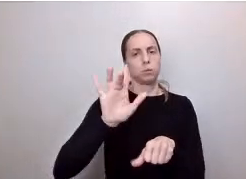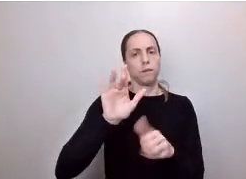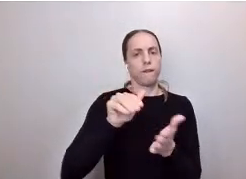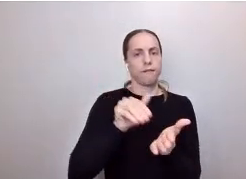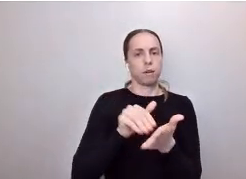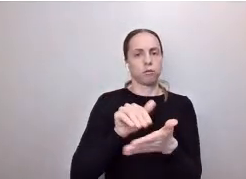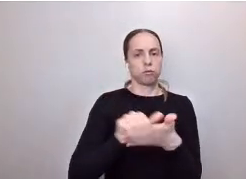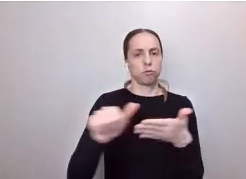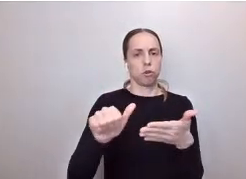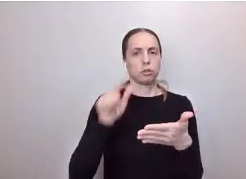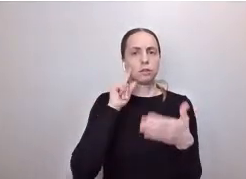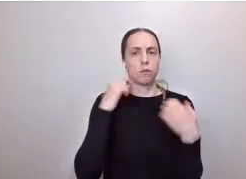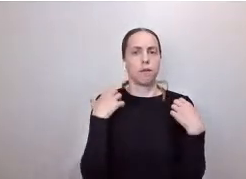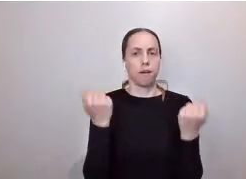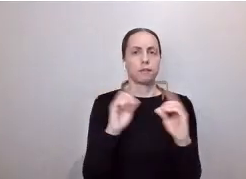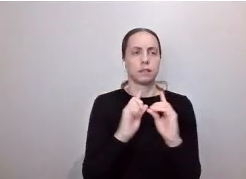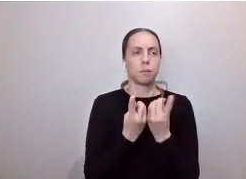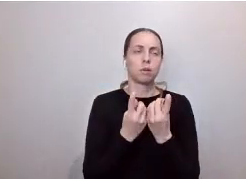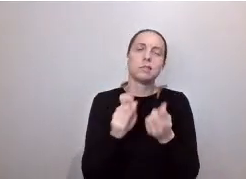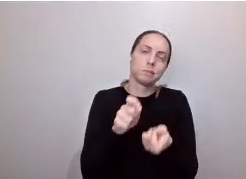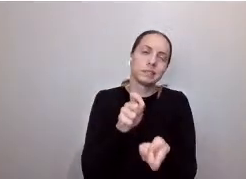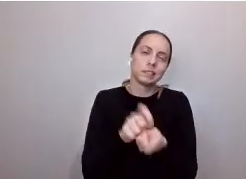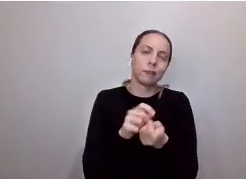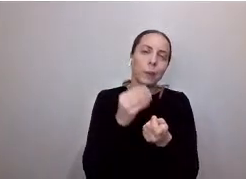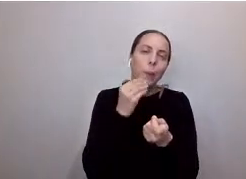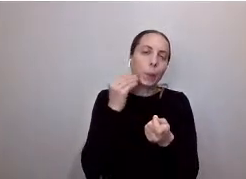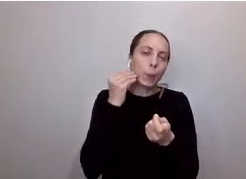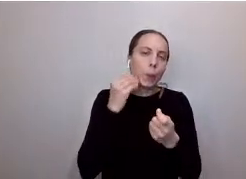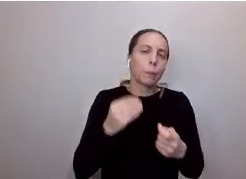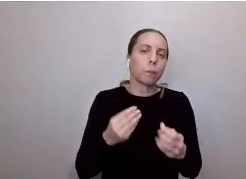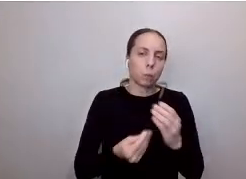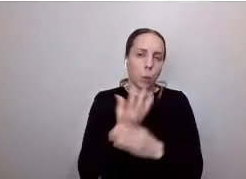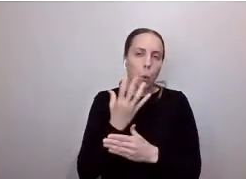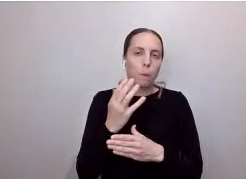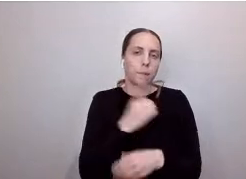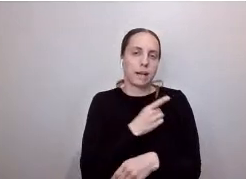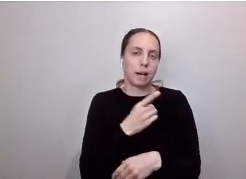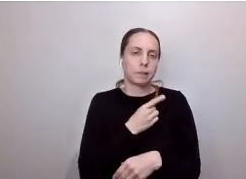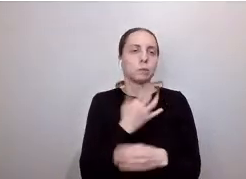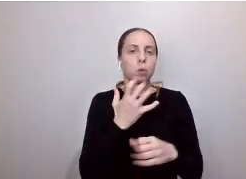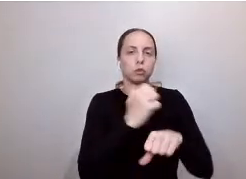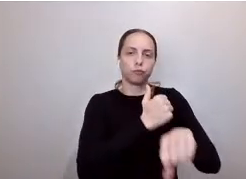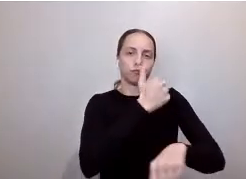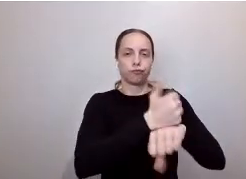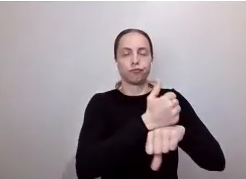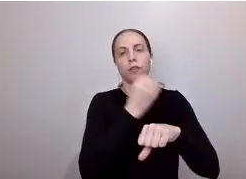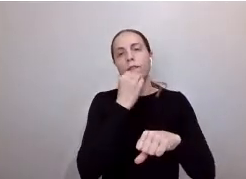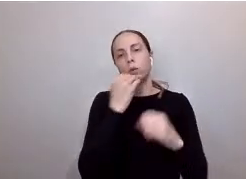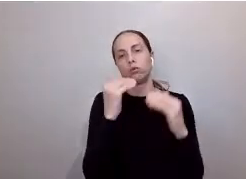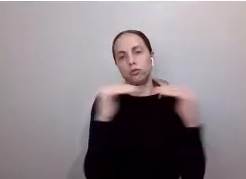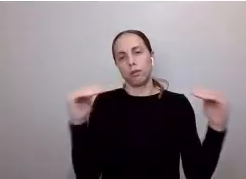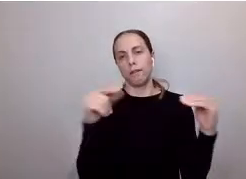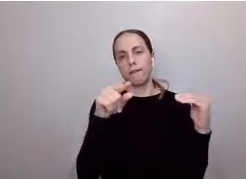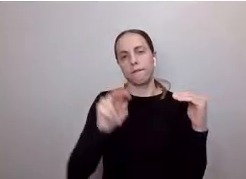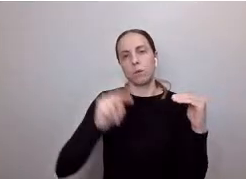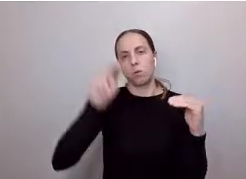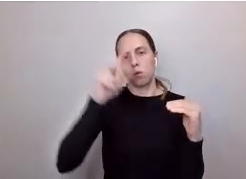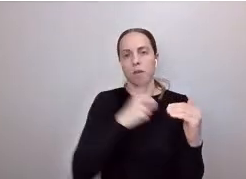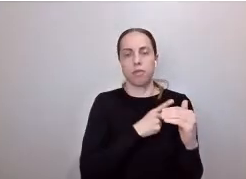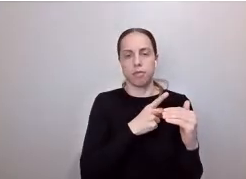Minneapolis work for the development of a food shelf in North Minneapolis. I just want to share briefly